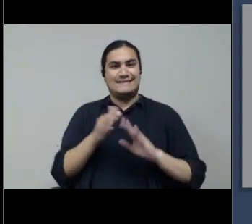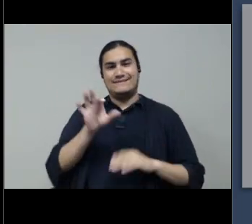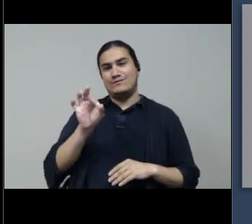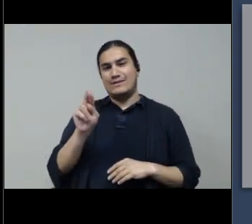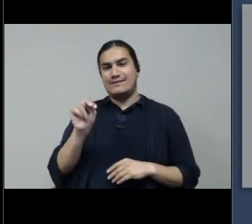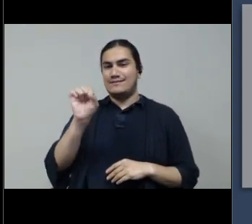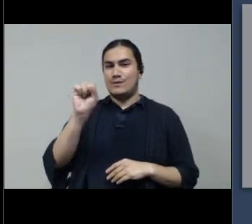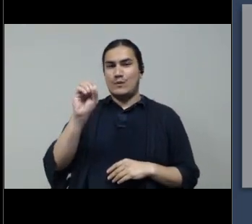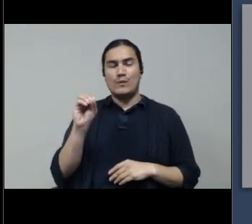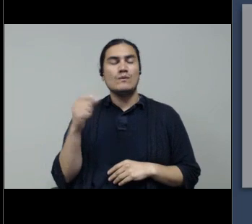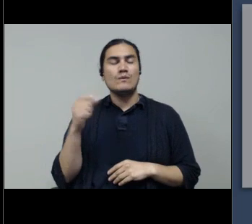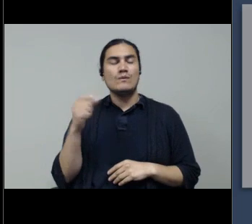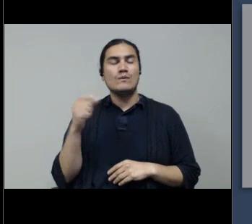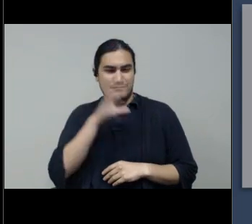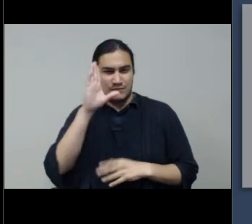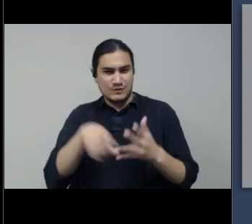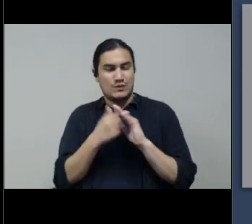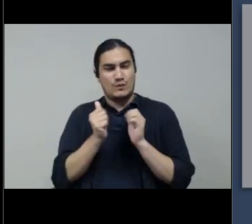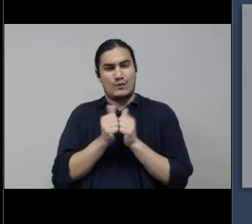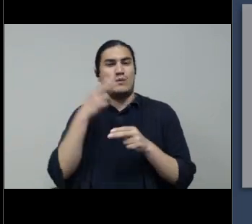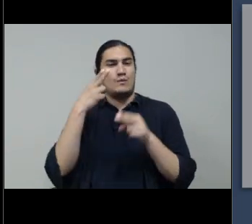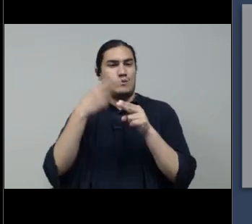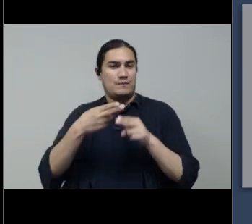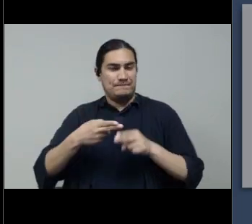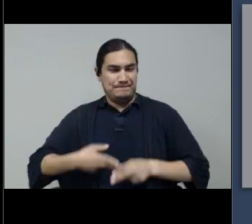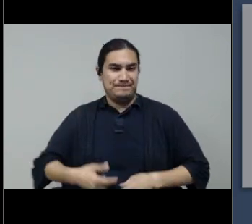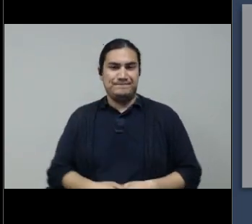So we will start with roll call.